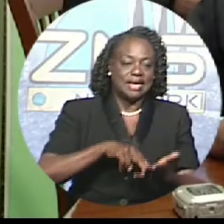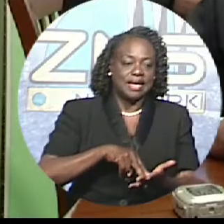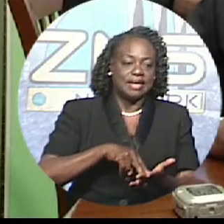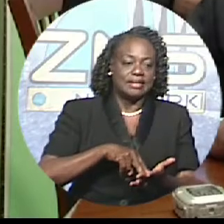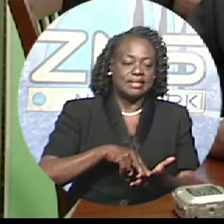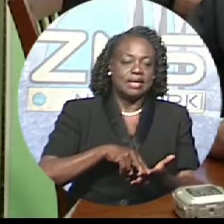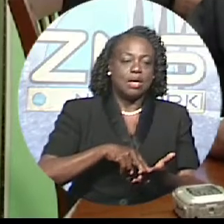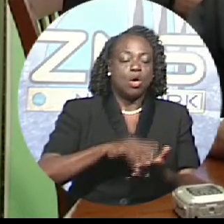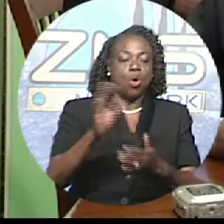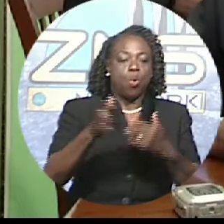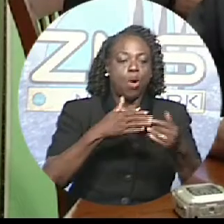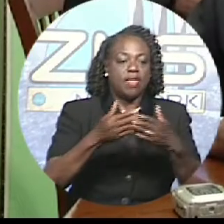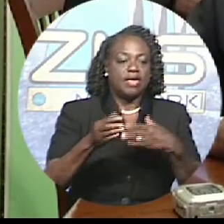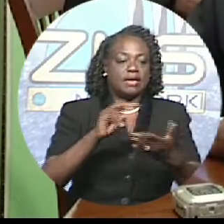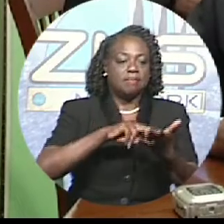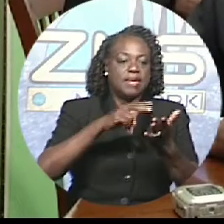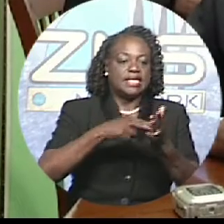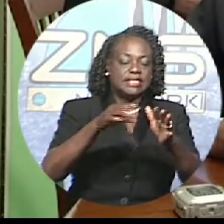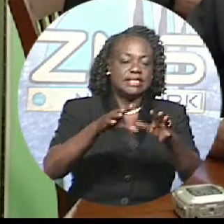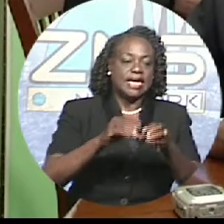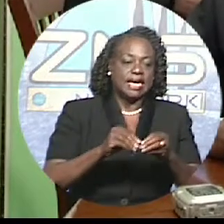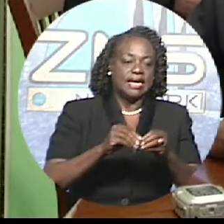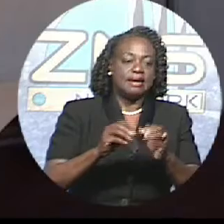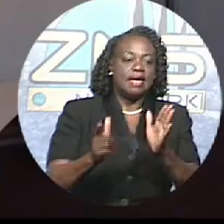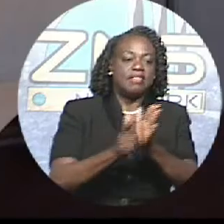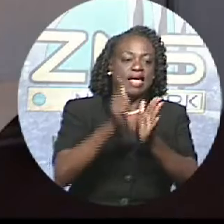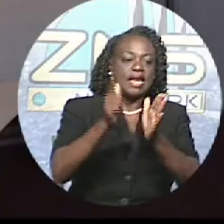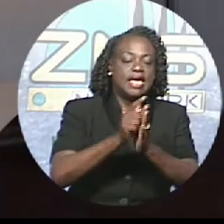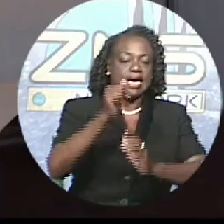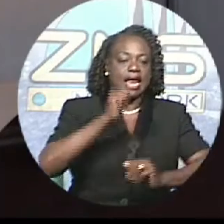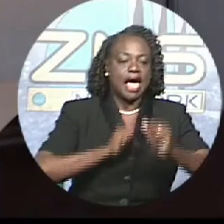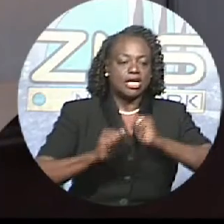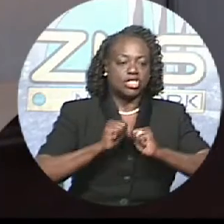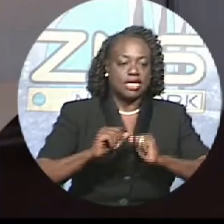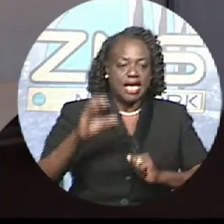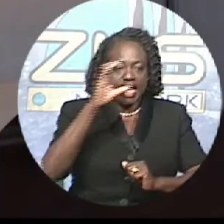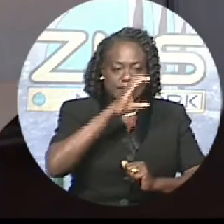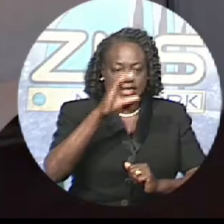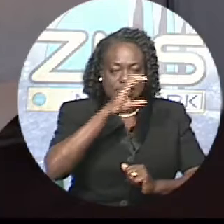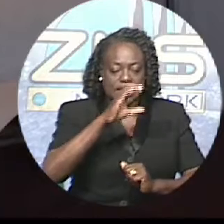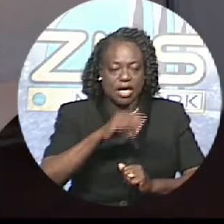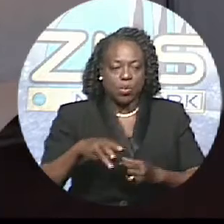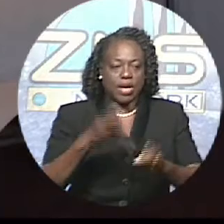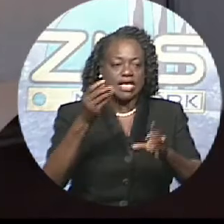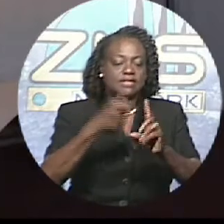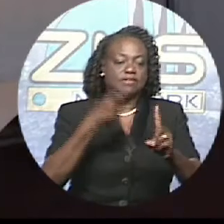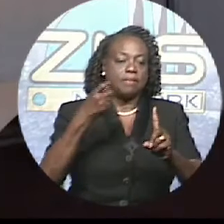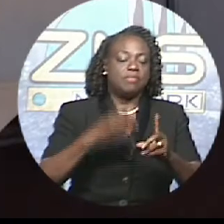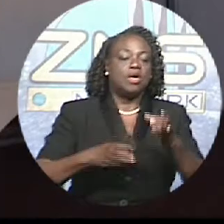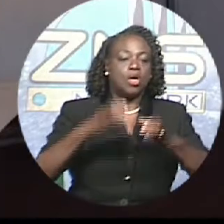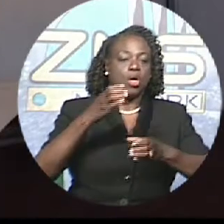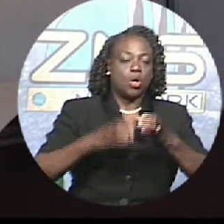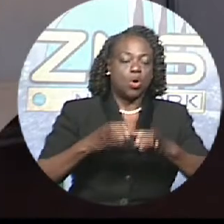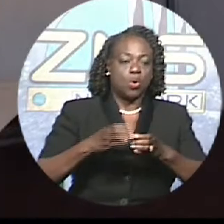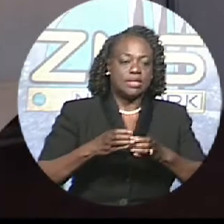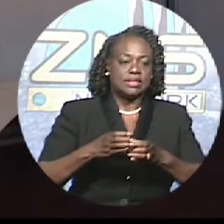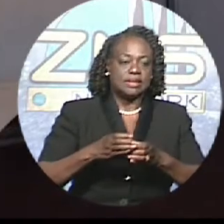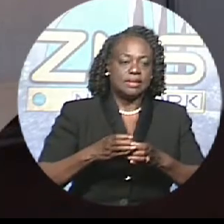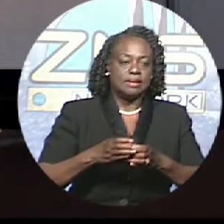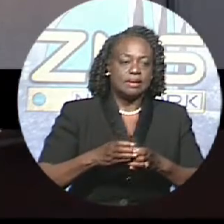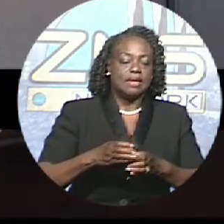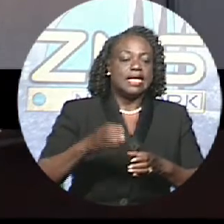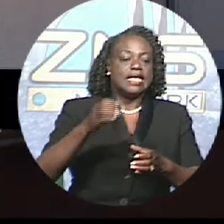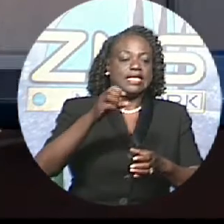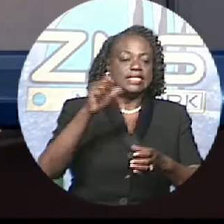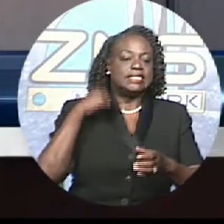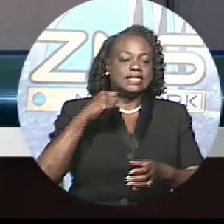means taking legal action to seek remedies in the court. In concluding his acceptance remarks, Senator Designate Pintard says he stands